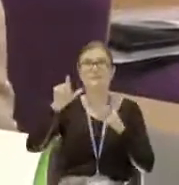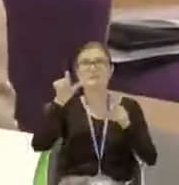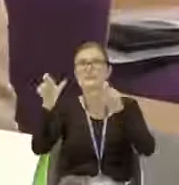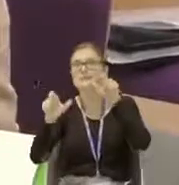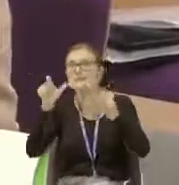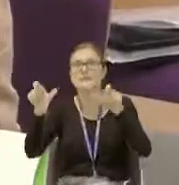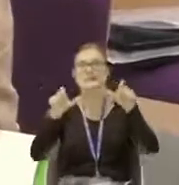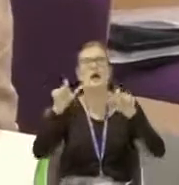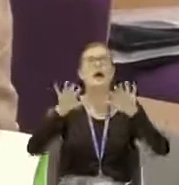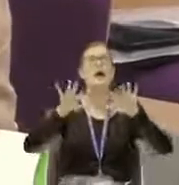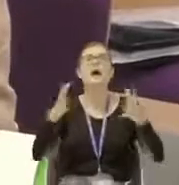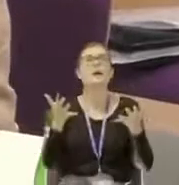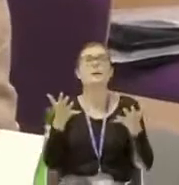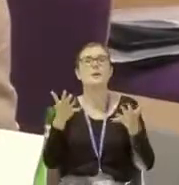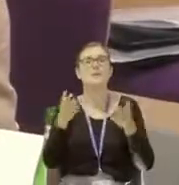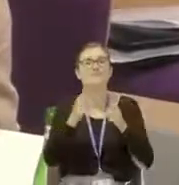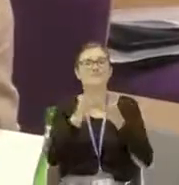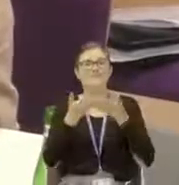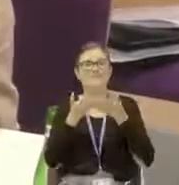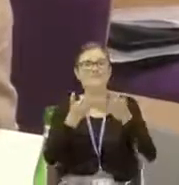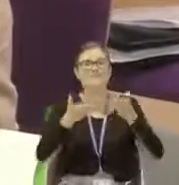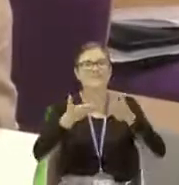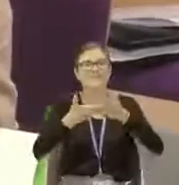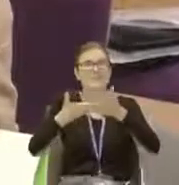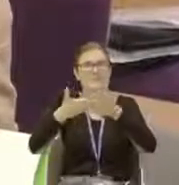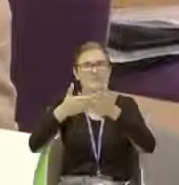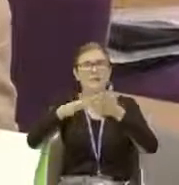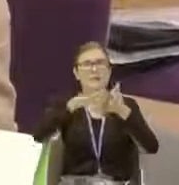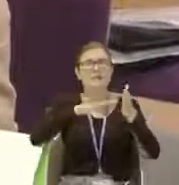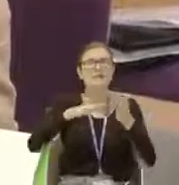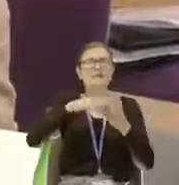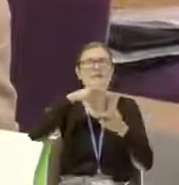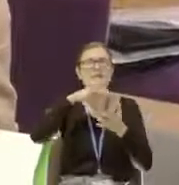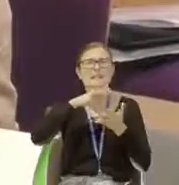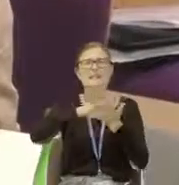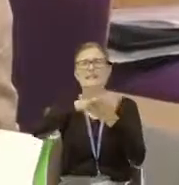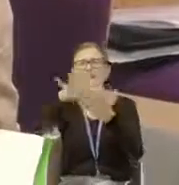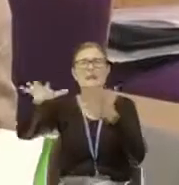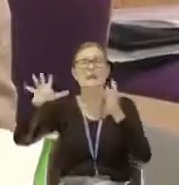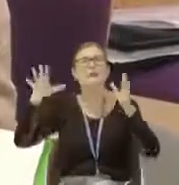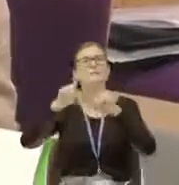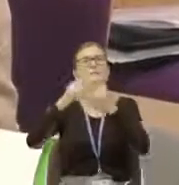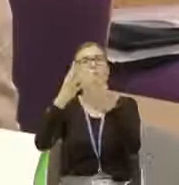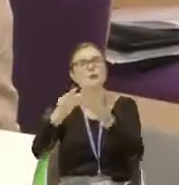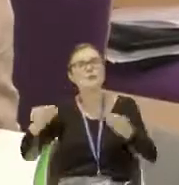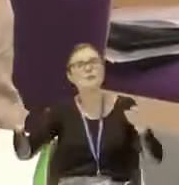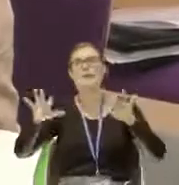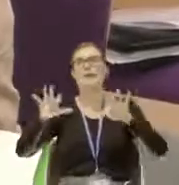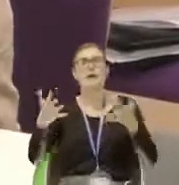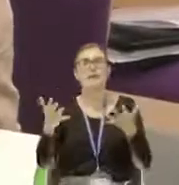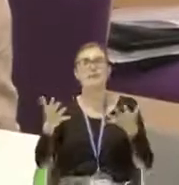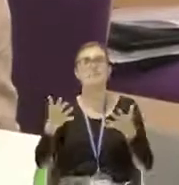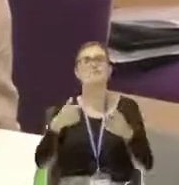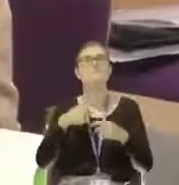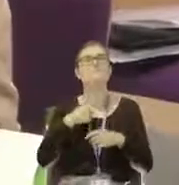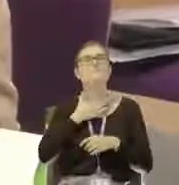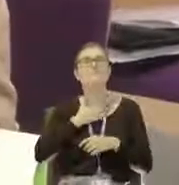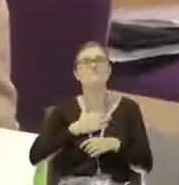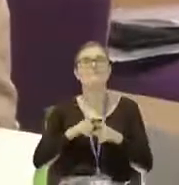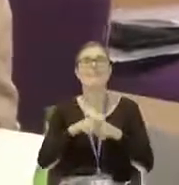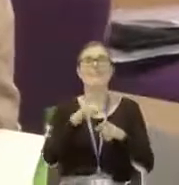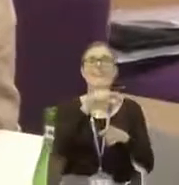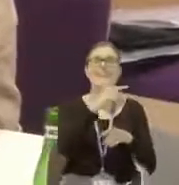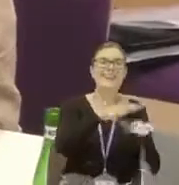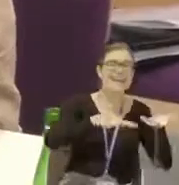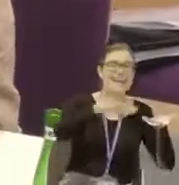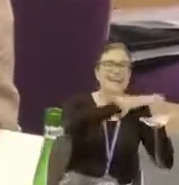economy instead of just the land-based economy. So we have been preparing institutional arrangement and also coastal zoning